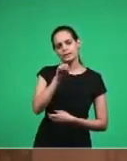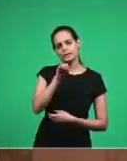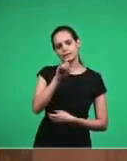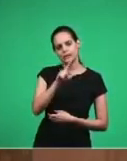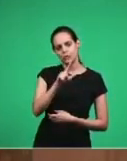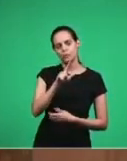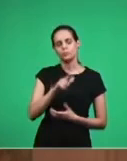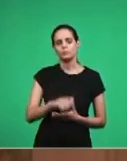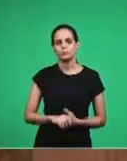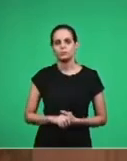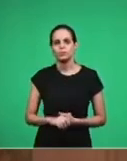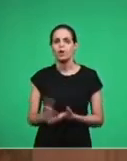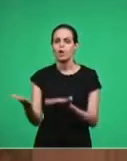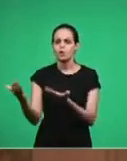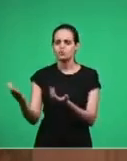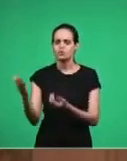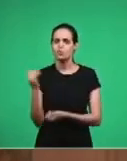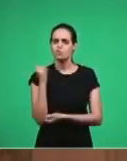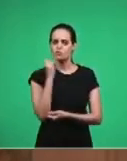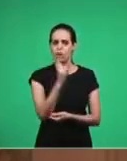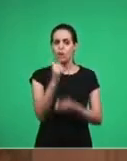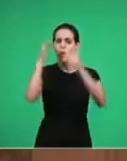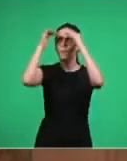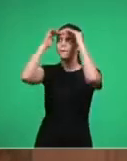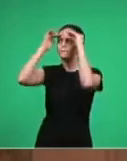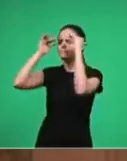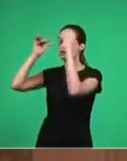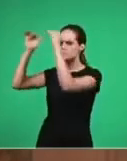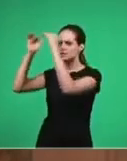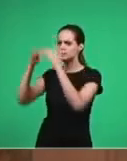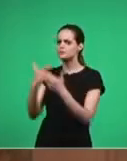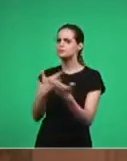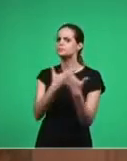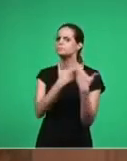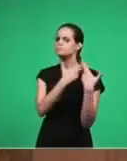he says exactly what identified